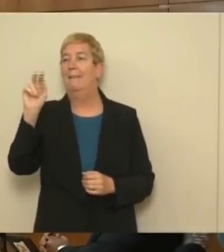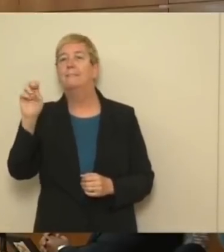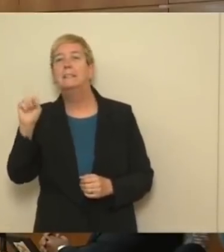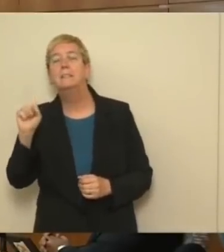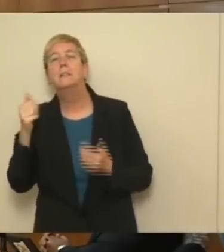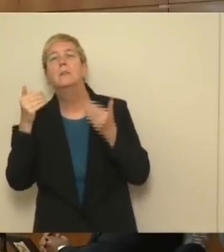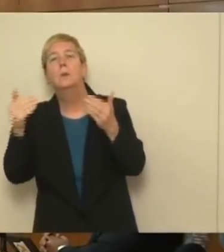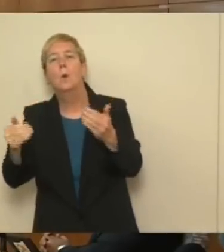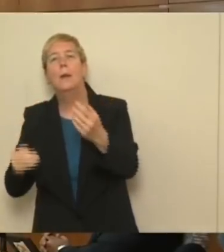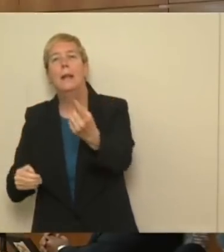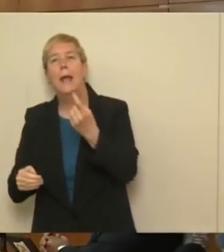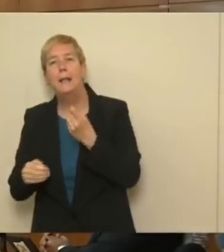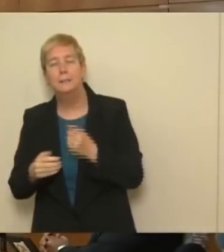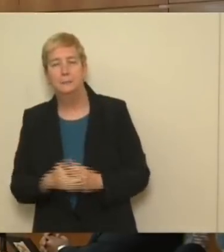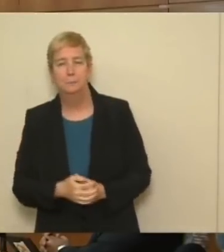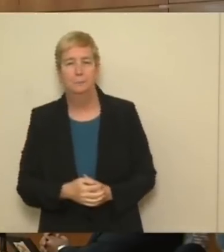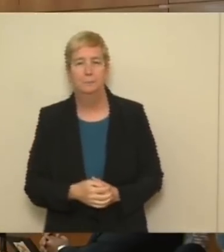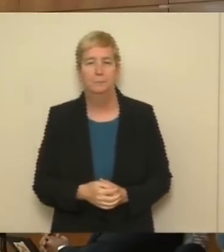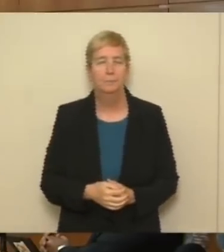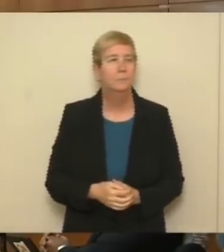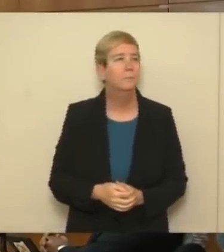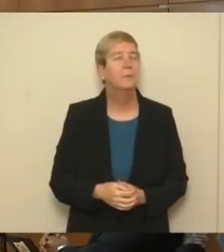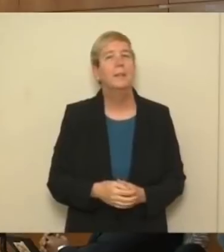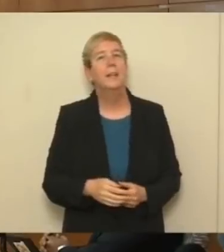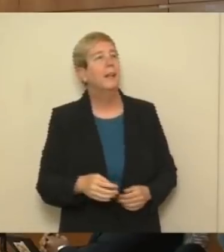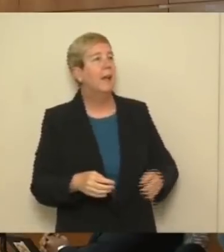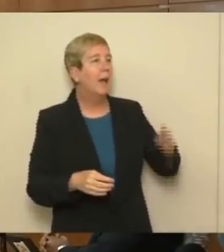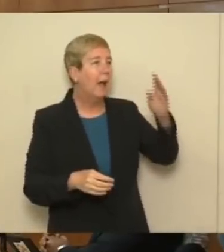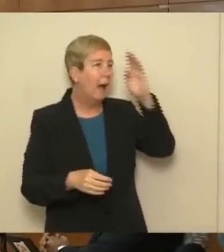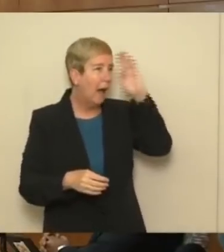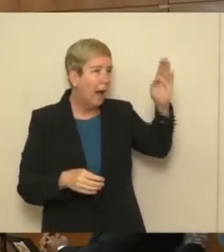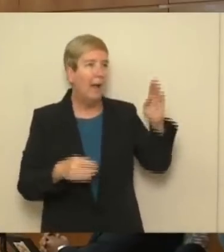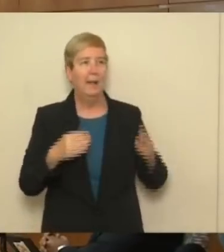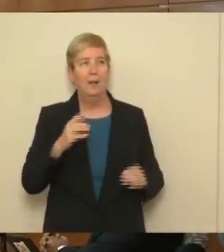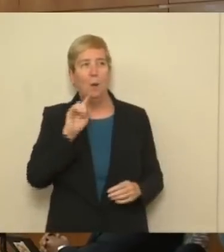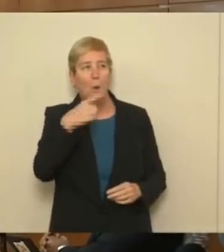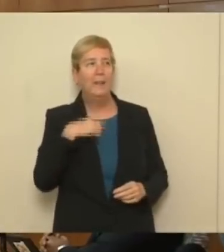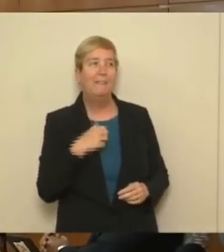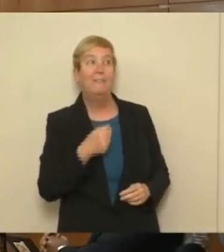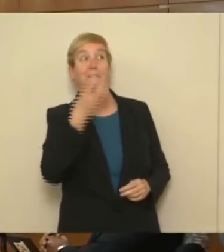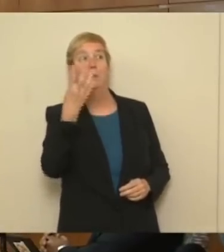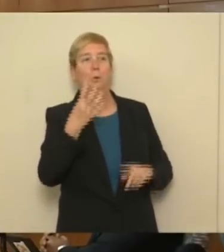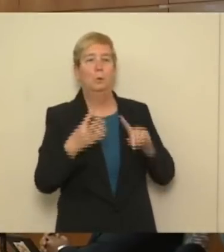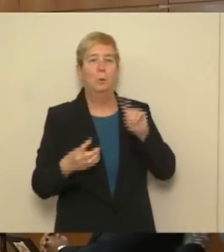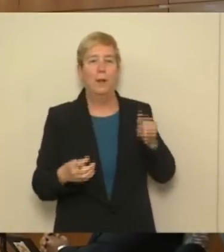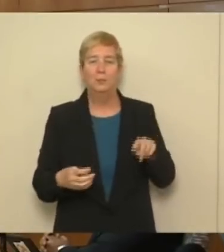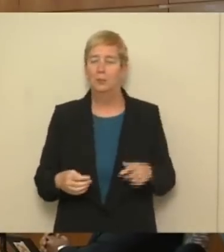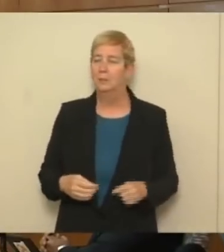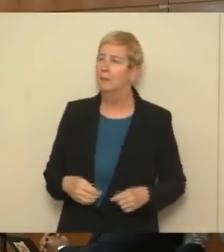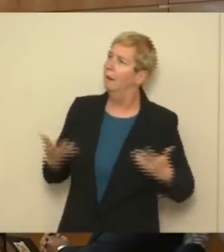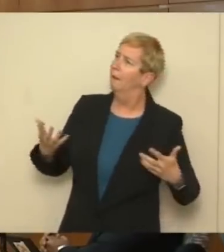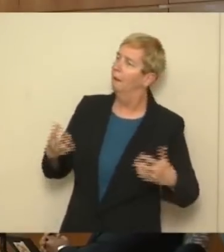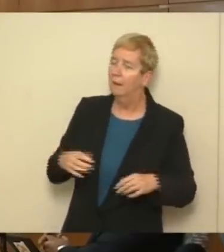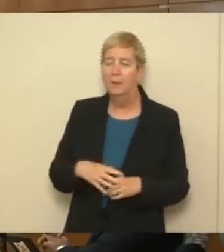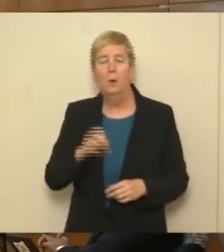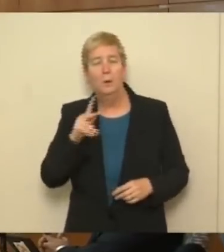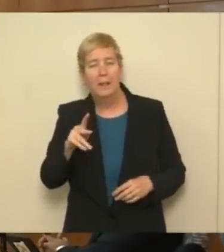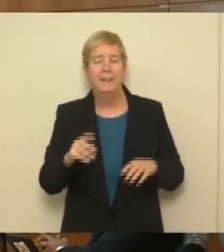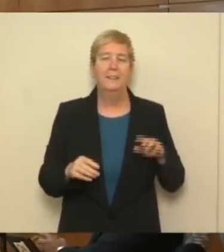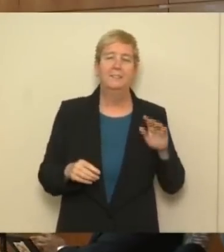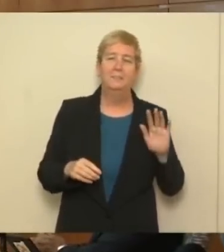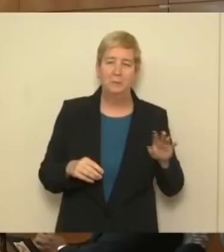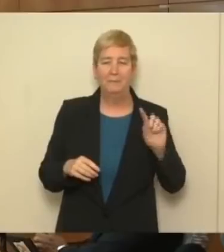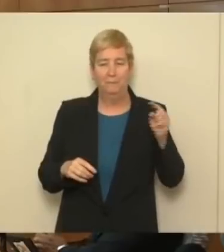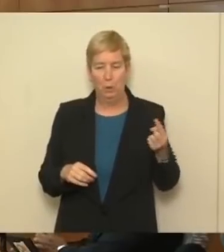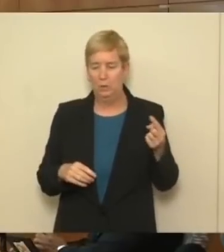question. Good afternoon, Governor. I only have a couple of questions. First, wanted to give you a chance to address the